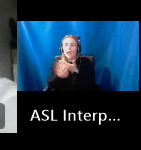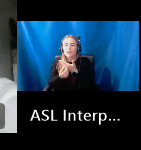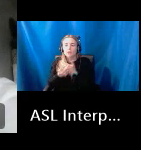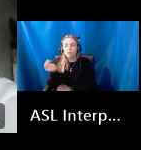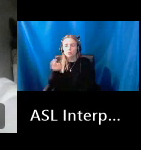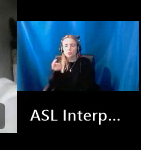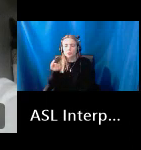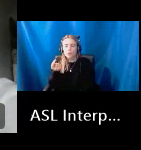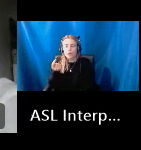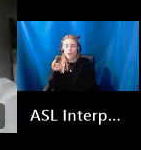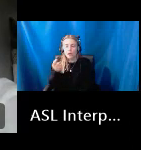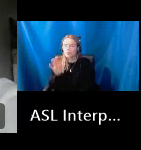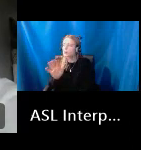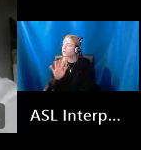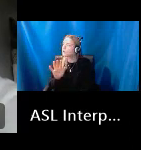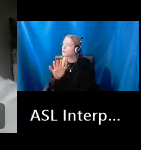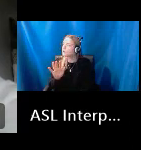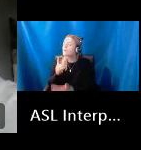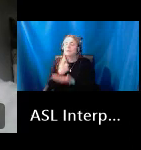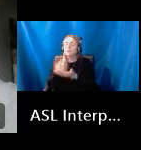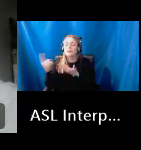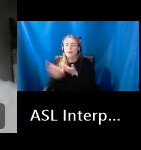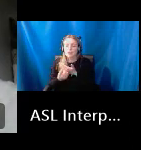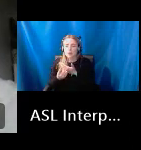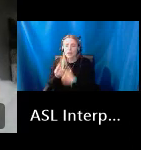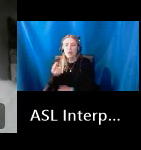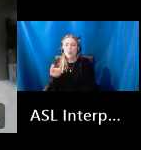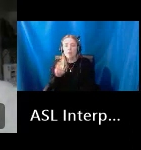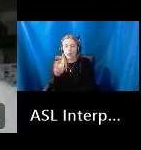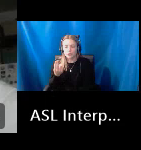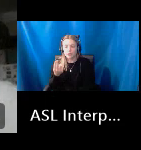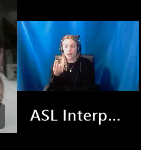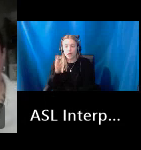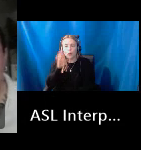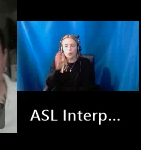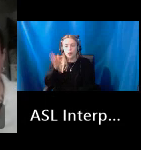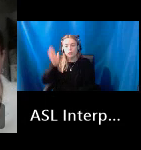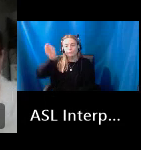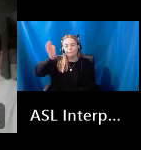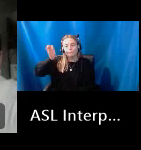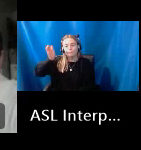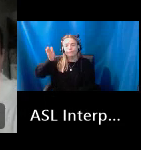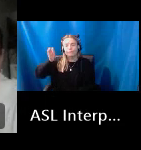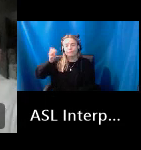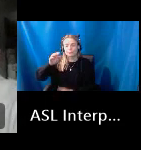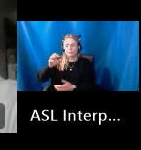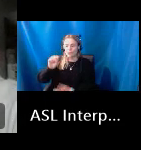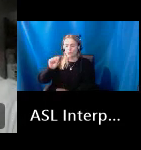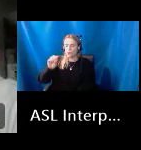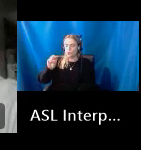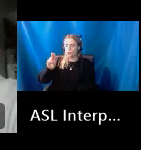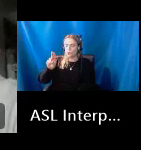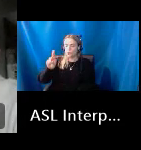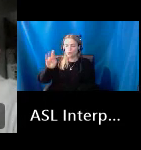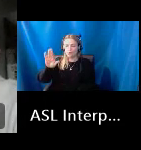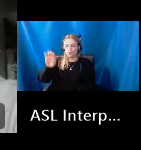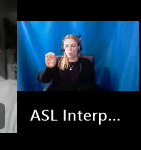Tuesday, on Thursday, of how to evaluate sources. What does source evaluation look